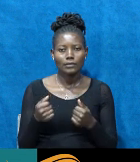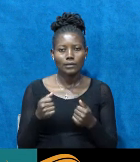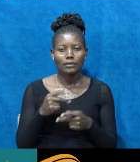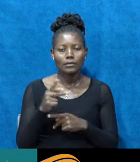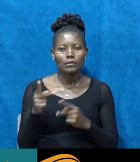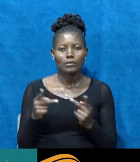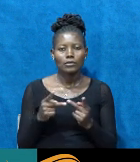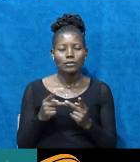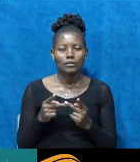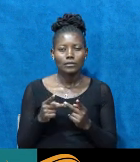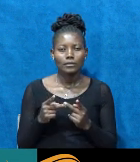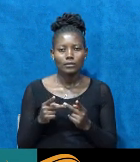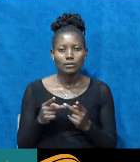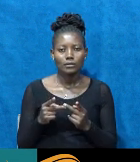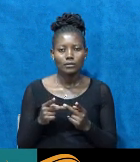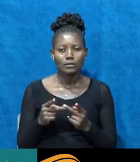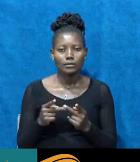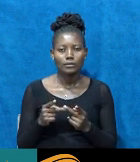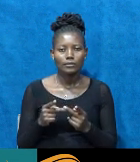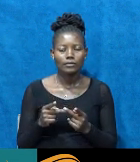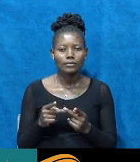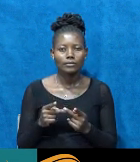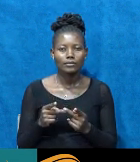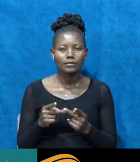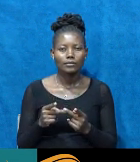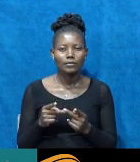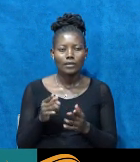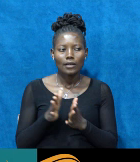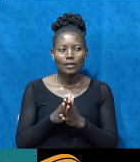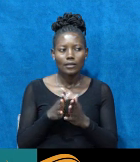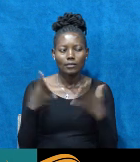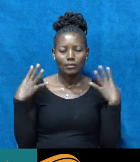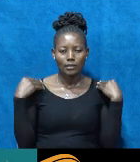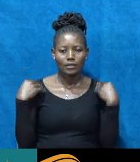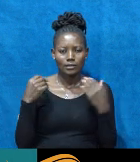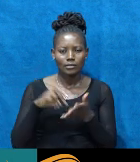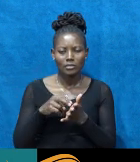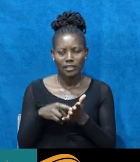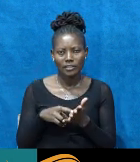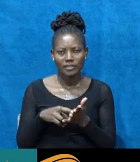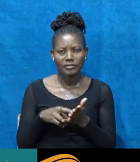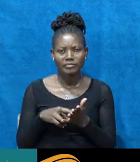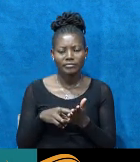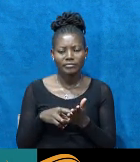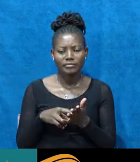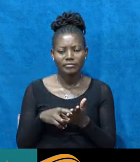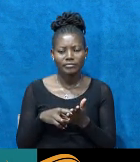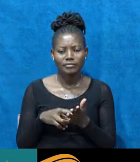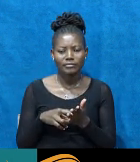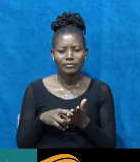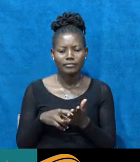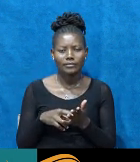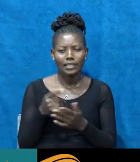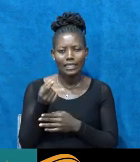the injuries and the workouts. Does it mean that less fluids being in the